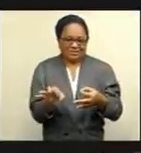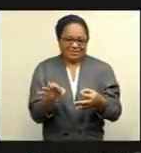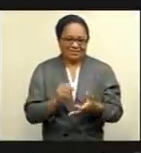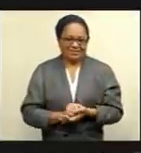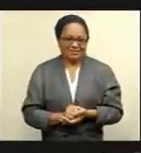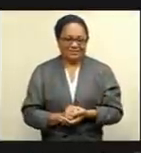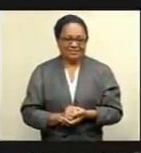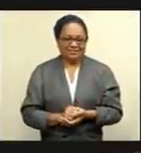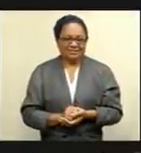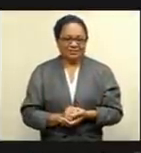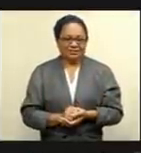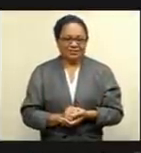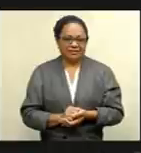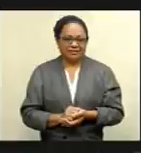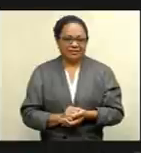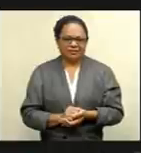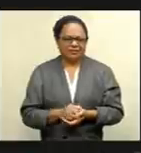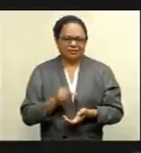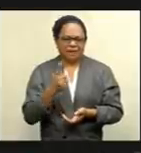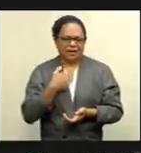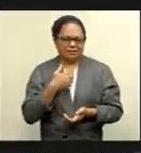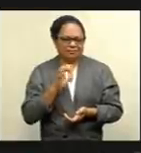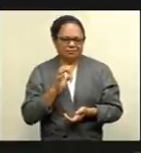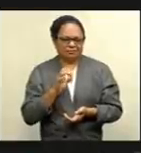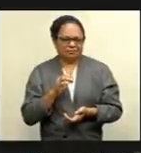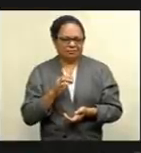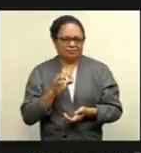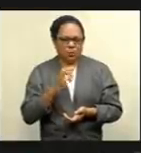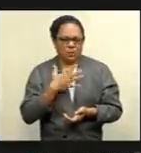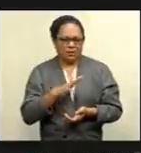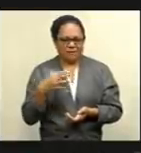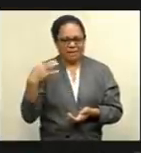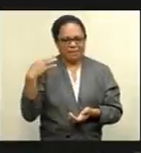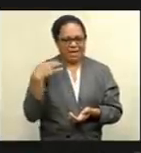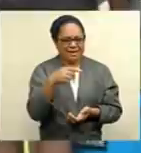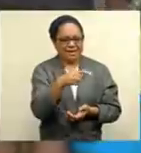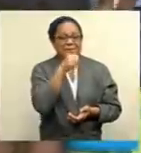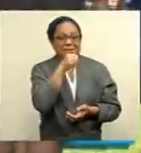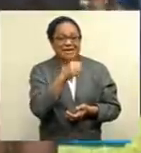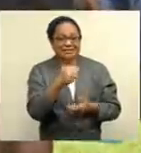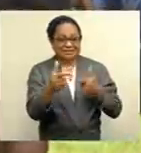to apply for the men's coaching job.